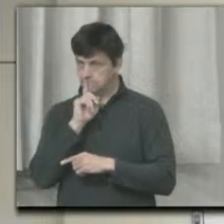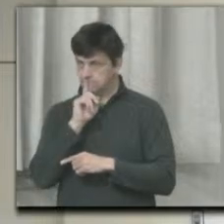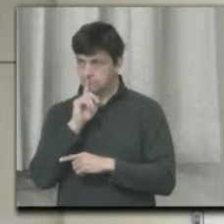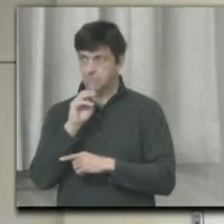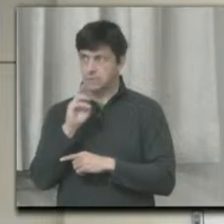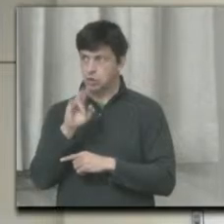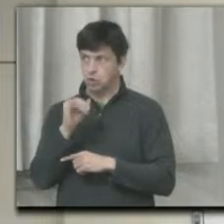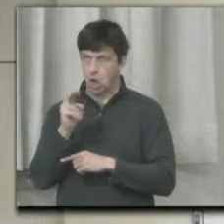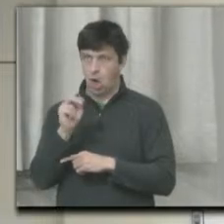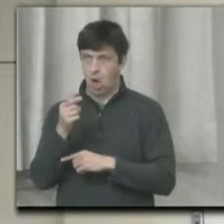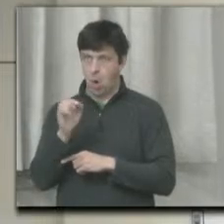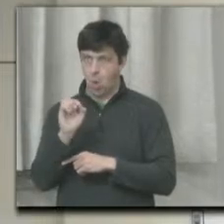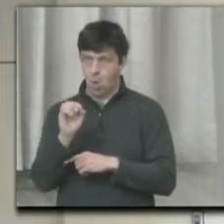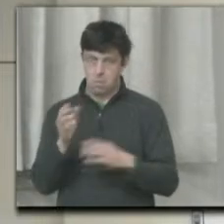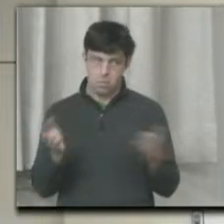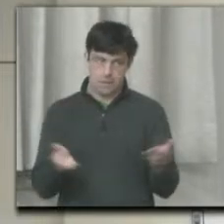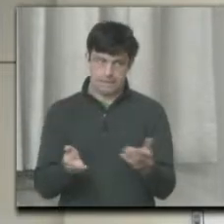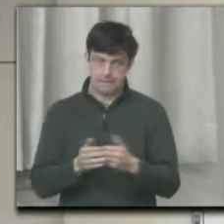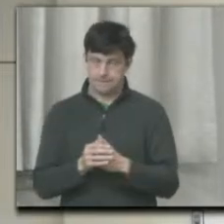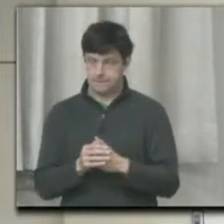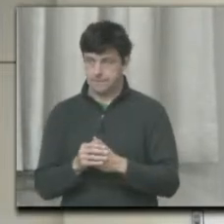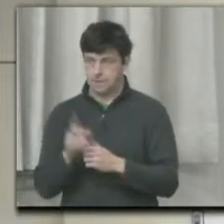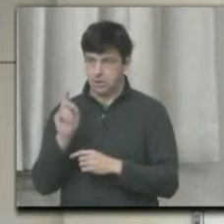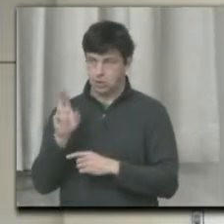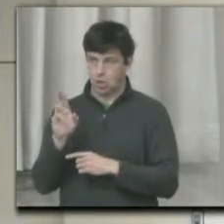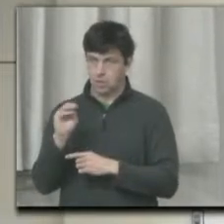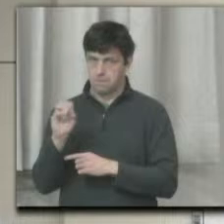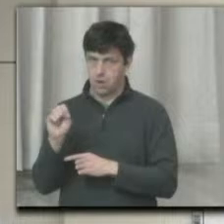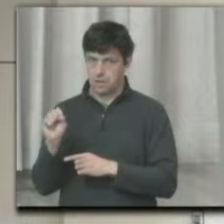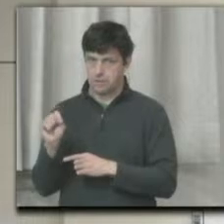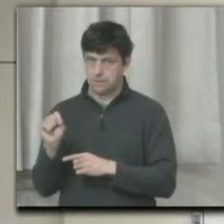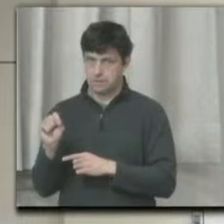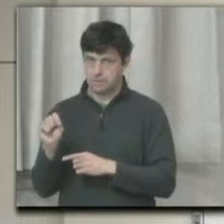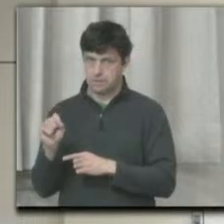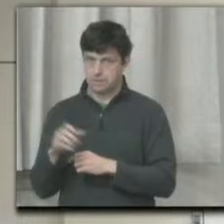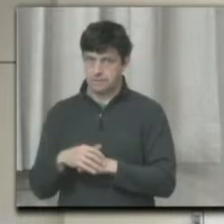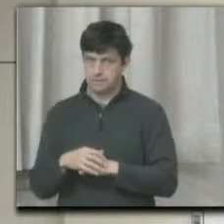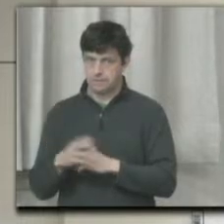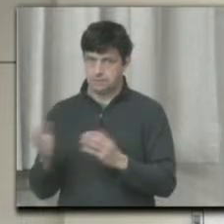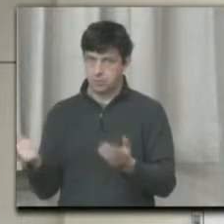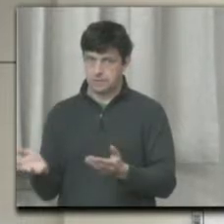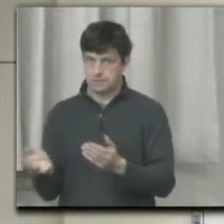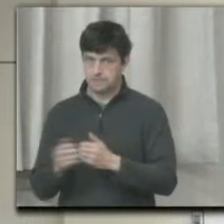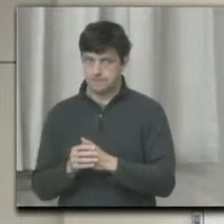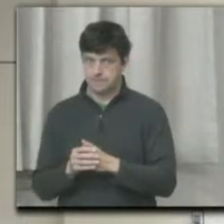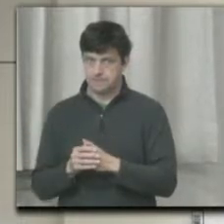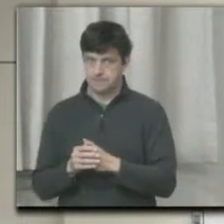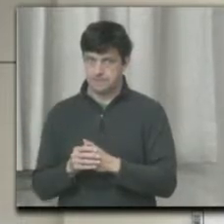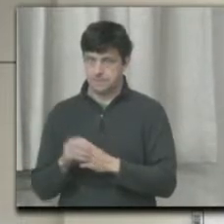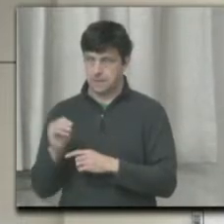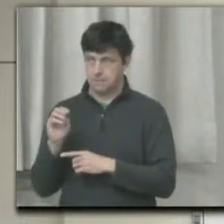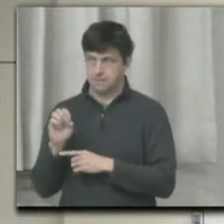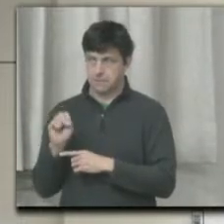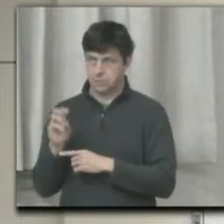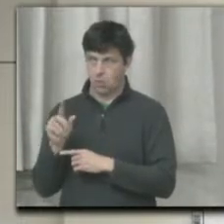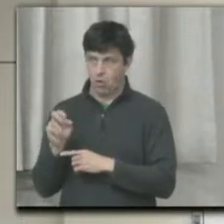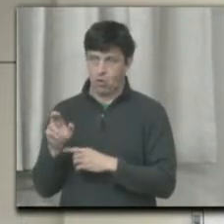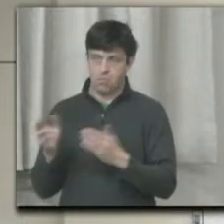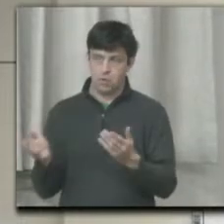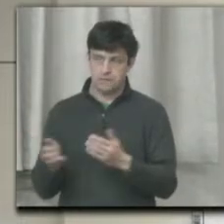Mr. Jungo? Present. Dr. Moss? Present. Ms. Walker?